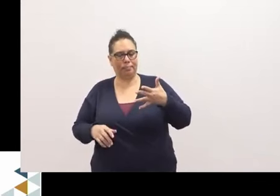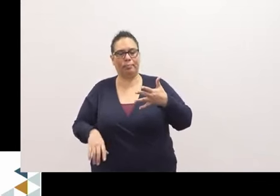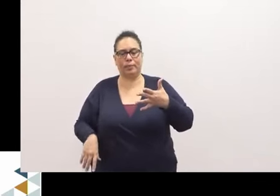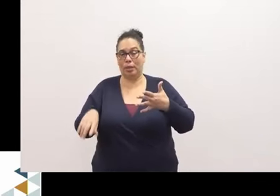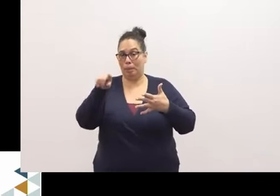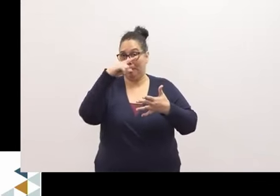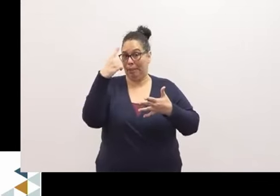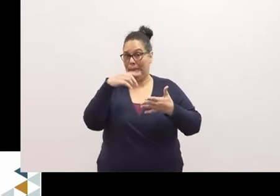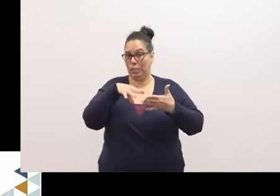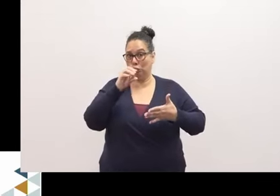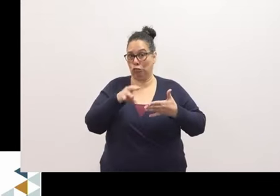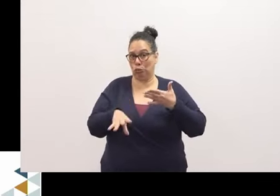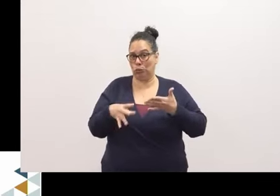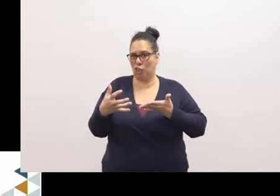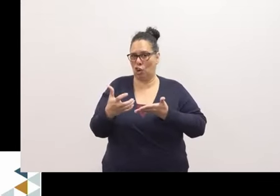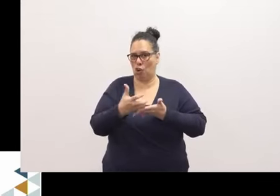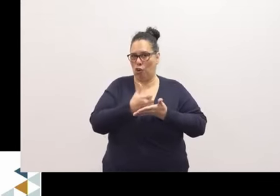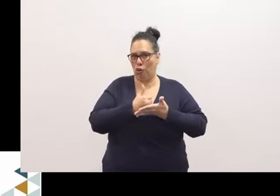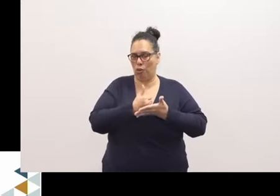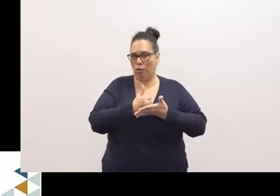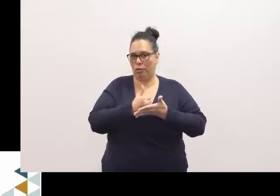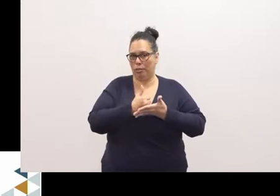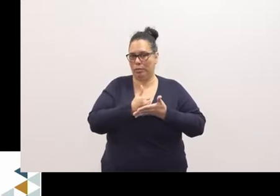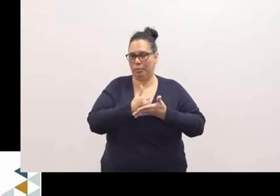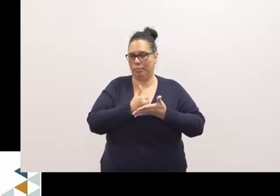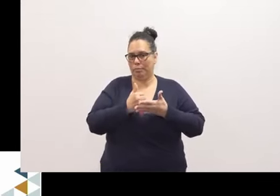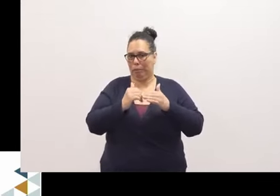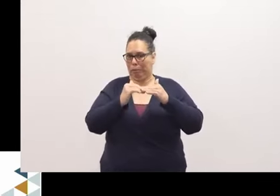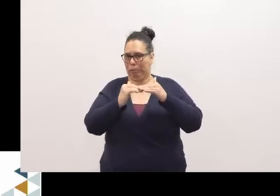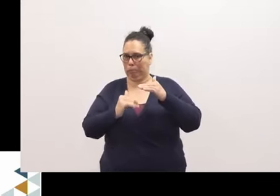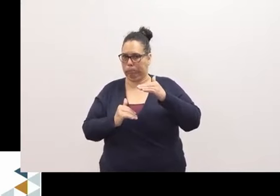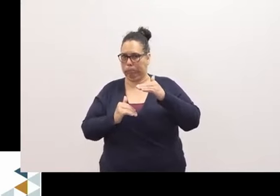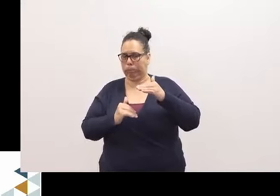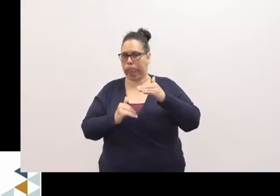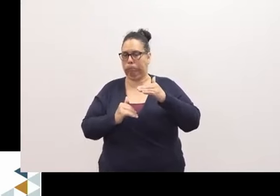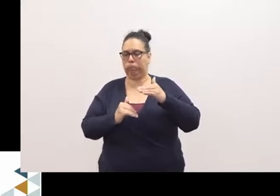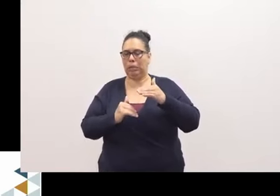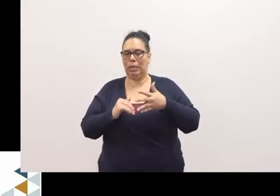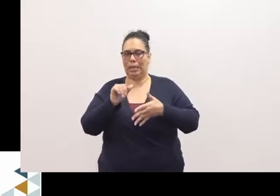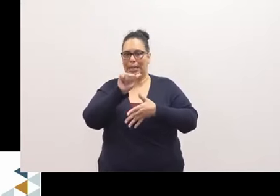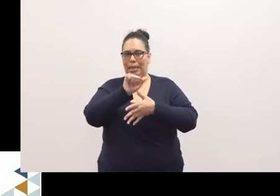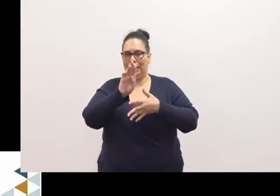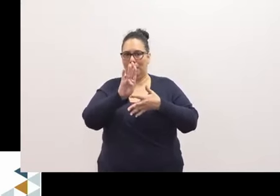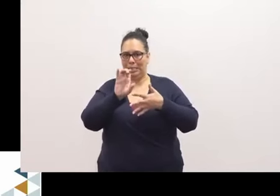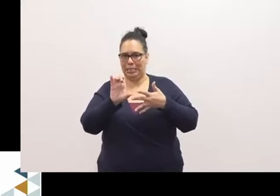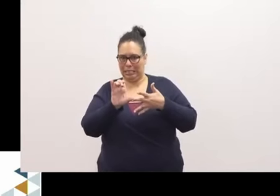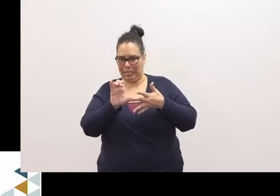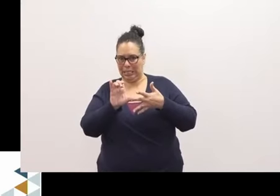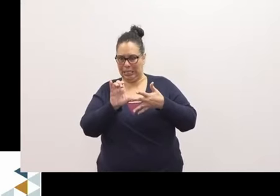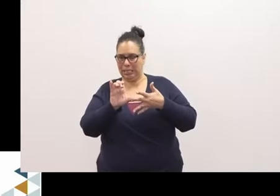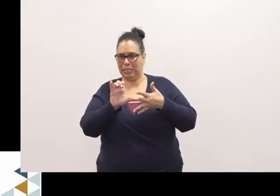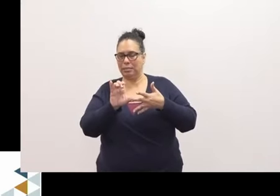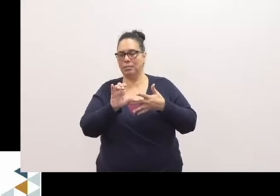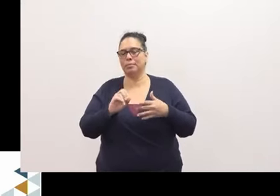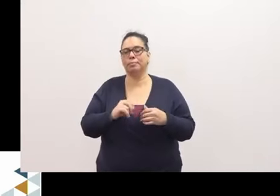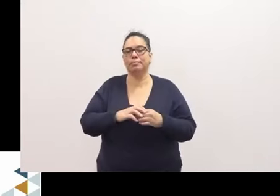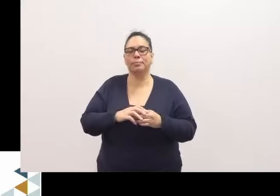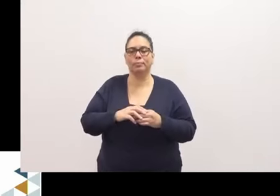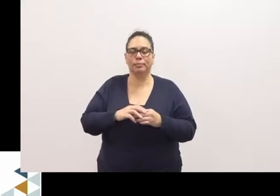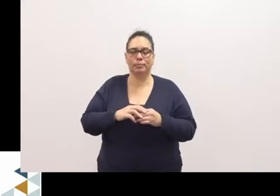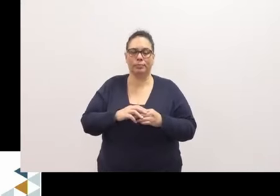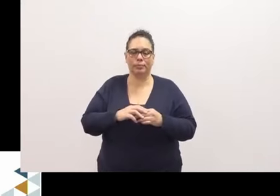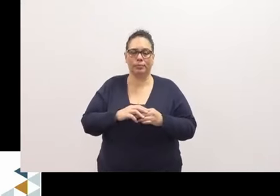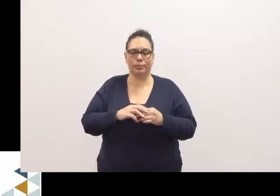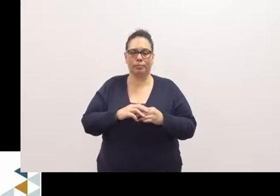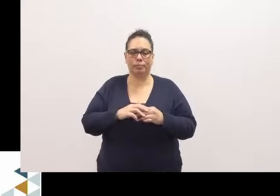American students earned fewer ABs or Cs after the first semester this year in Math 7 accelerated.